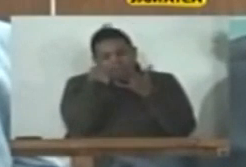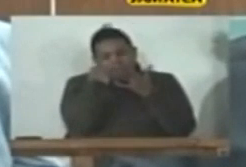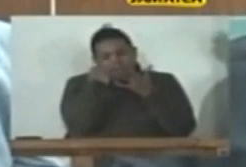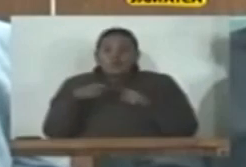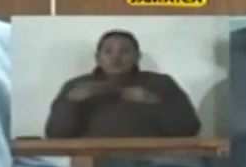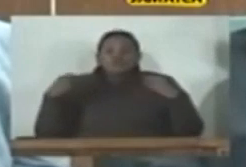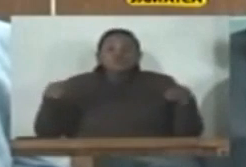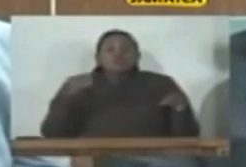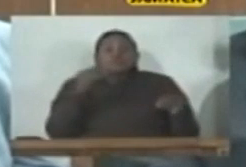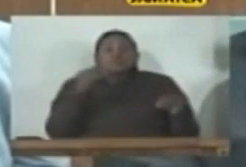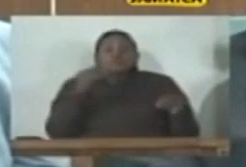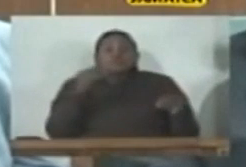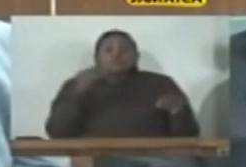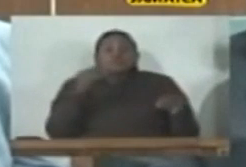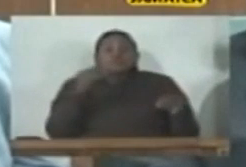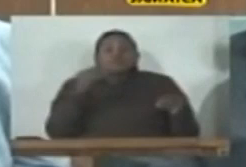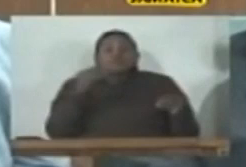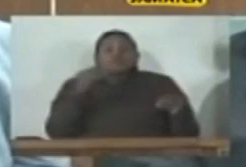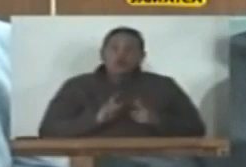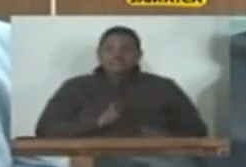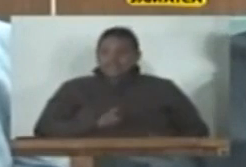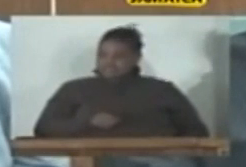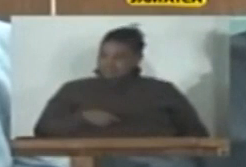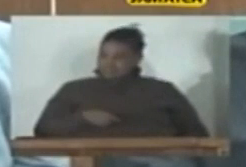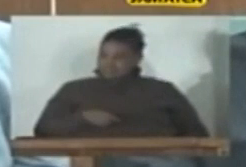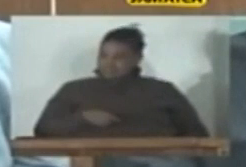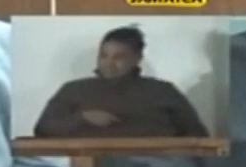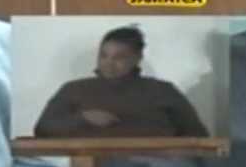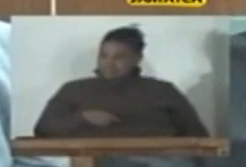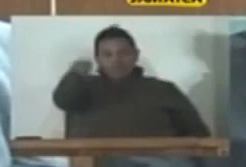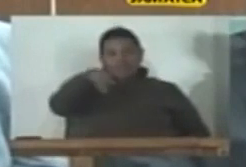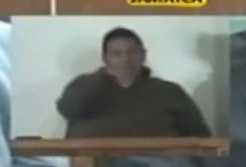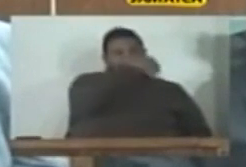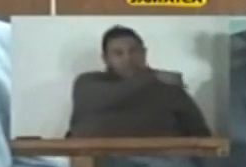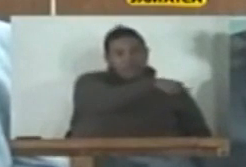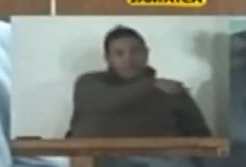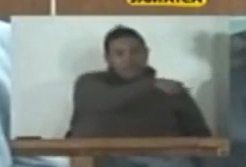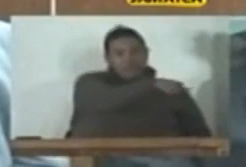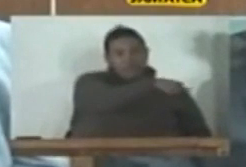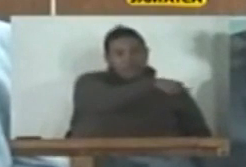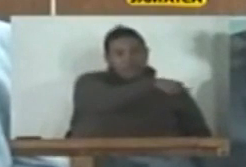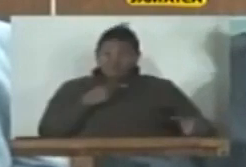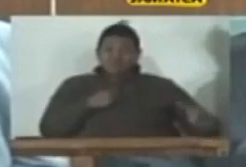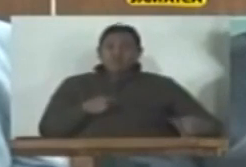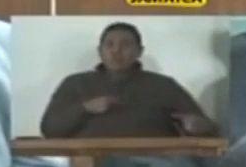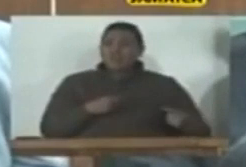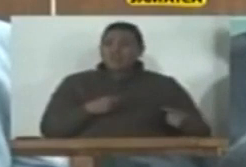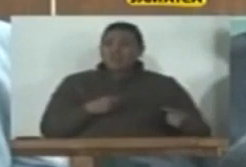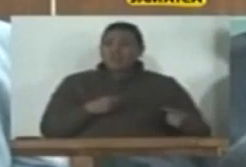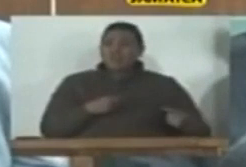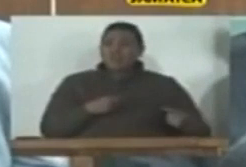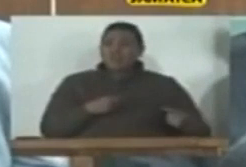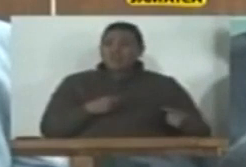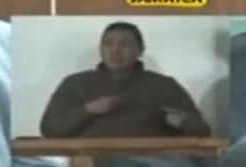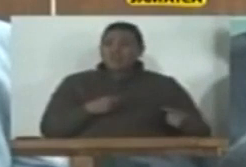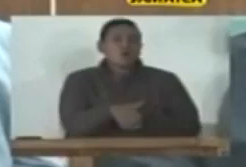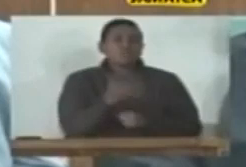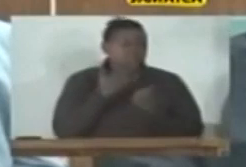it on the same salary as the government takes in more and more indirect taxes from the